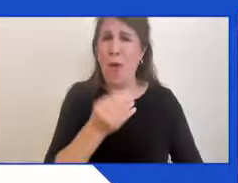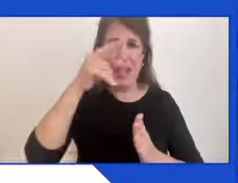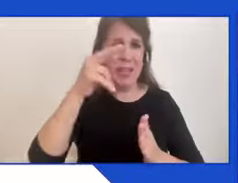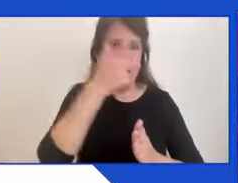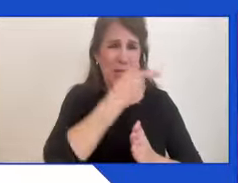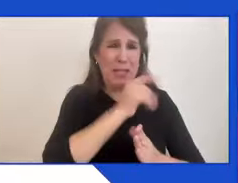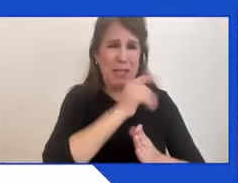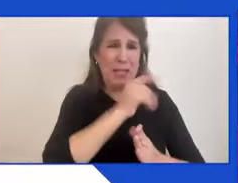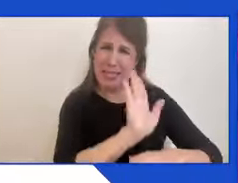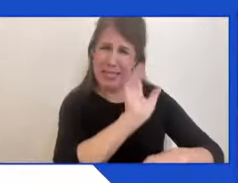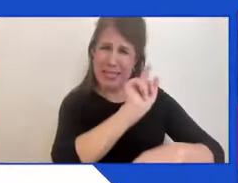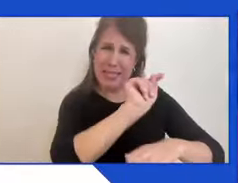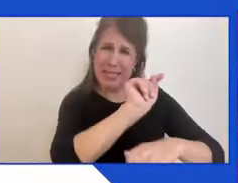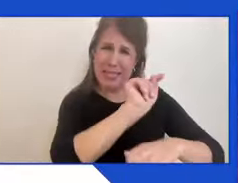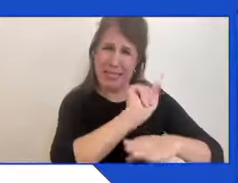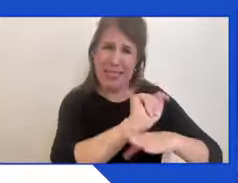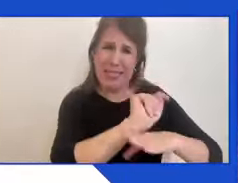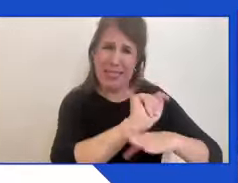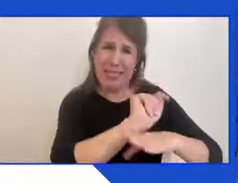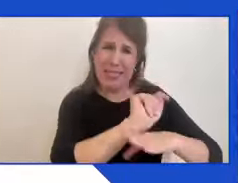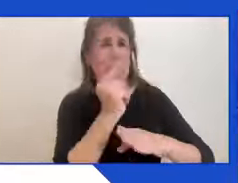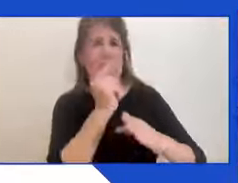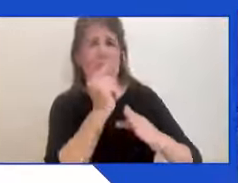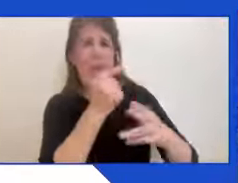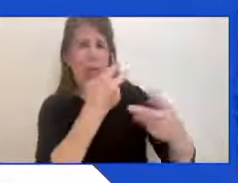synagogue tomorrow morning here in the United States.